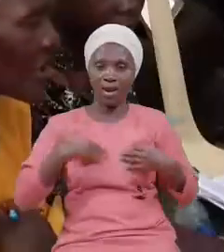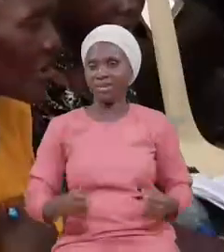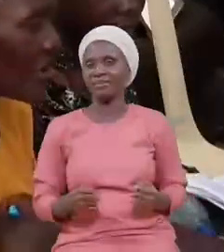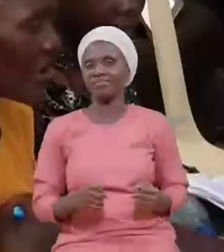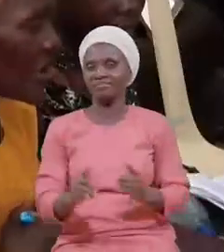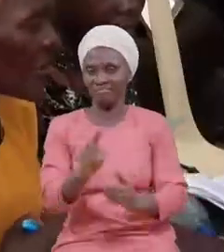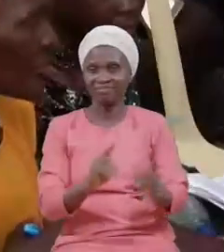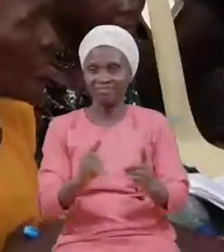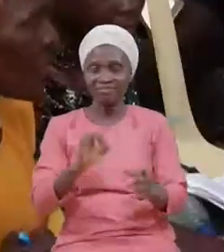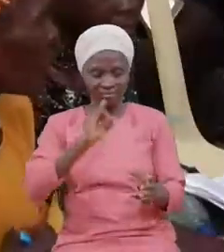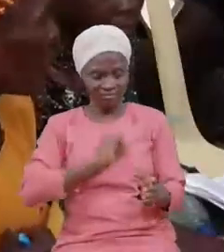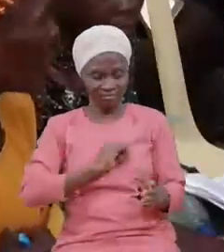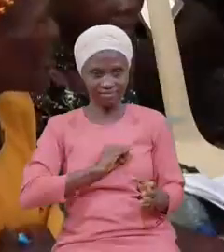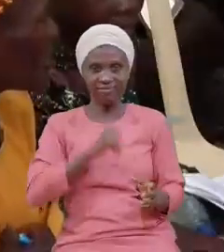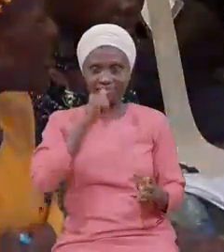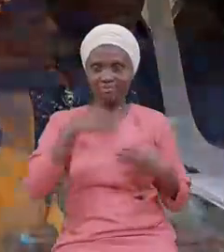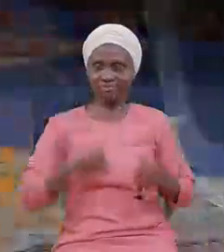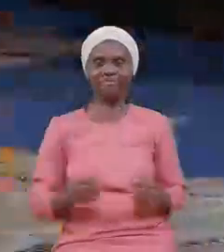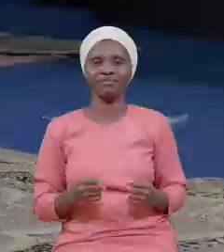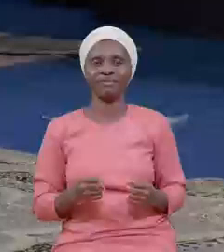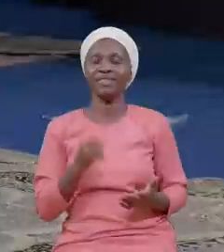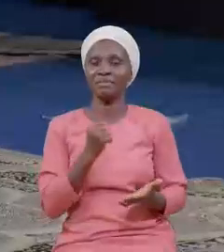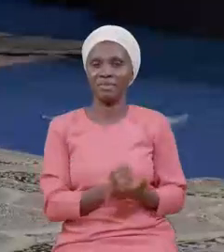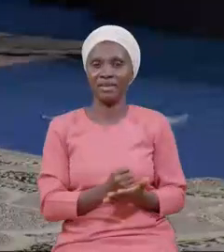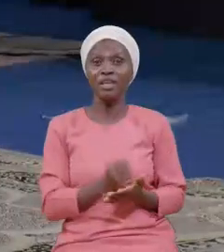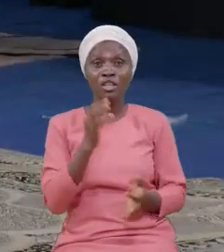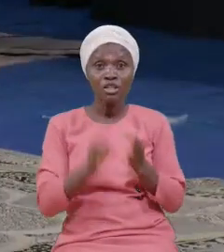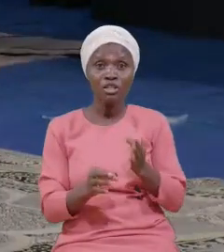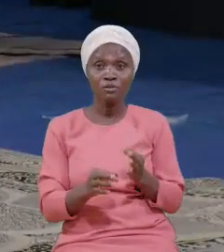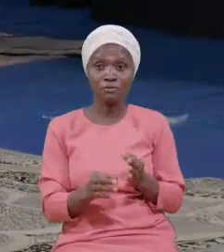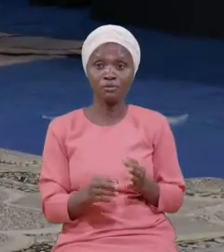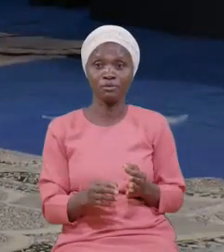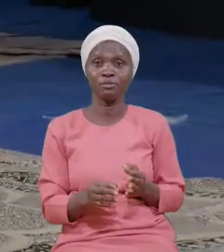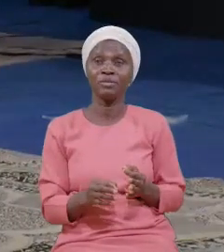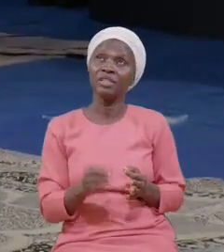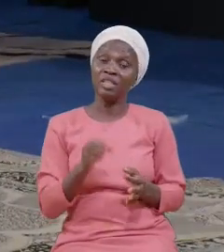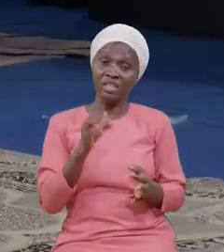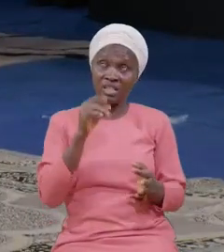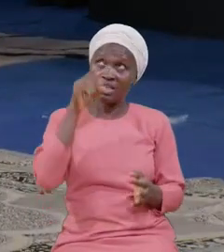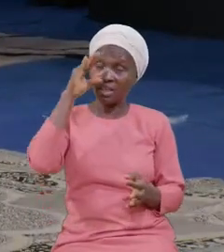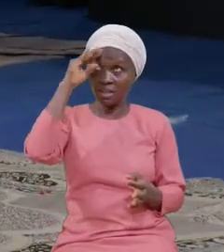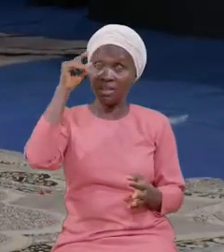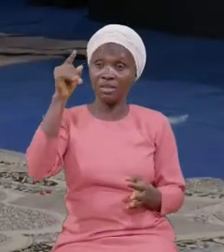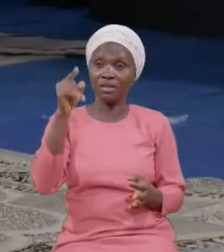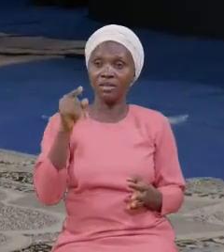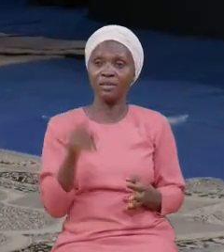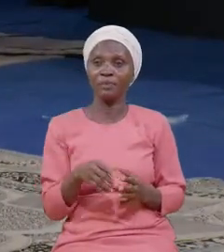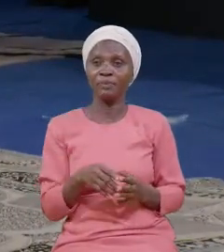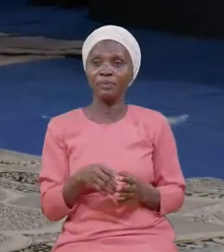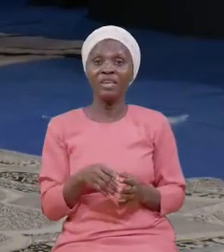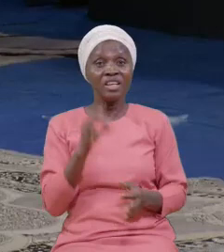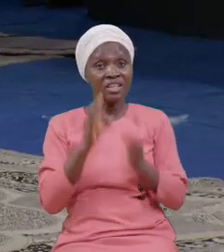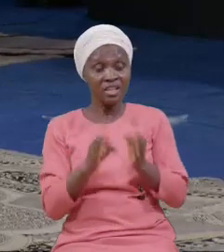were healed, then you are healed. If he was healed, then he is healed. If I